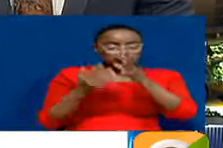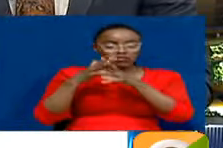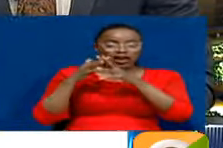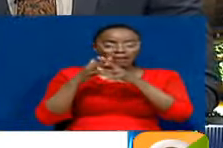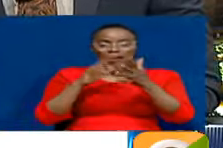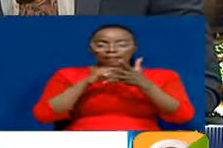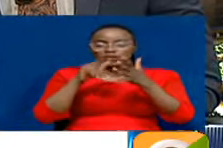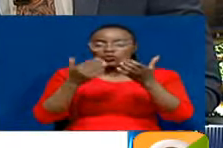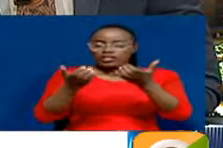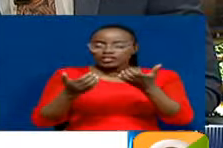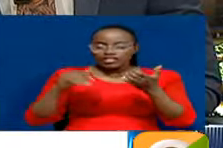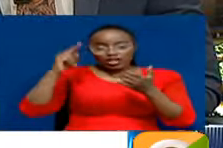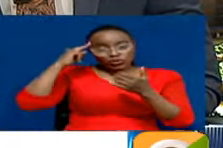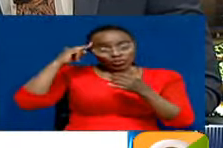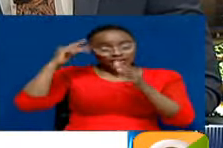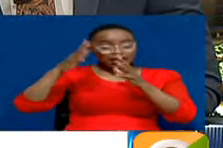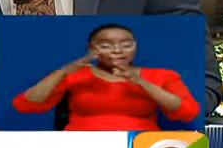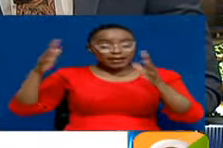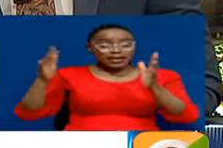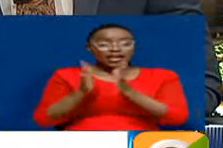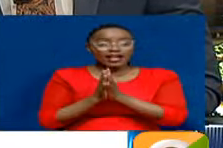America. So we need to think big,